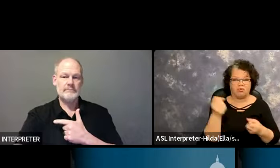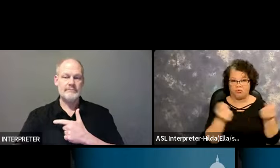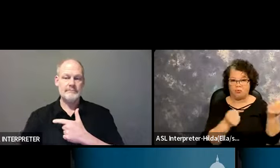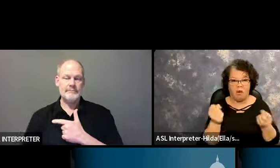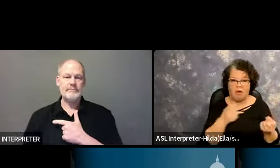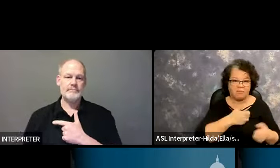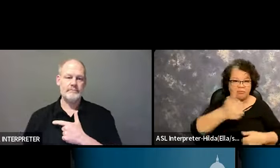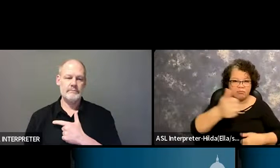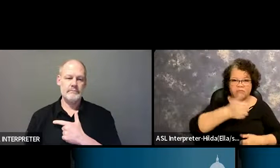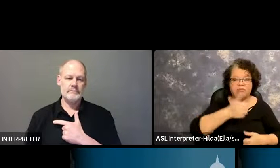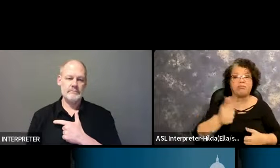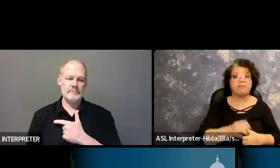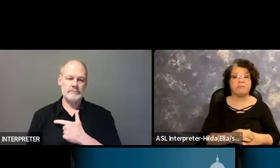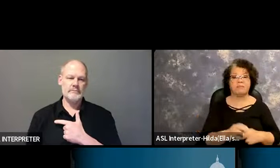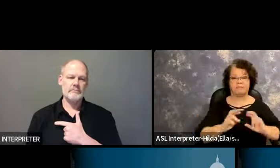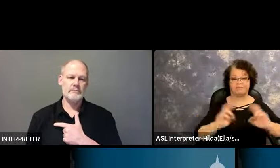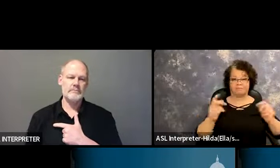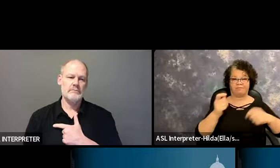need to go.